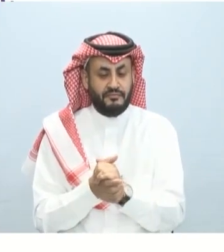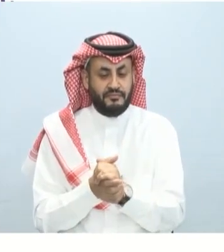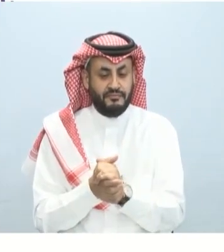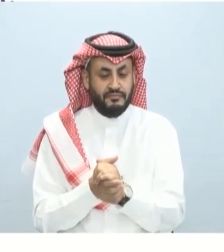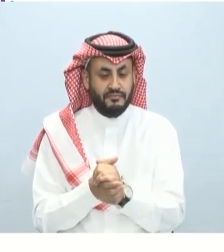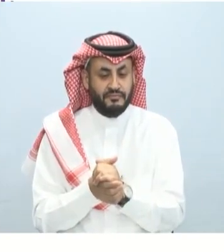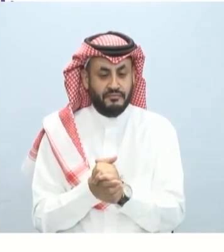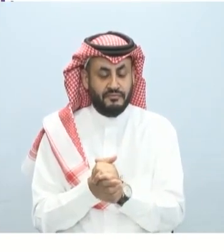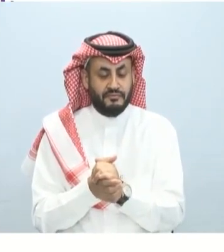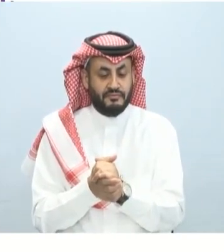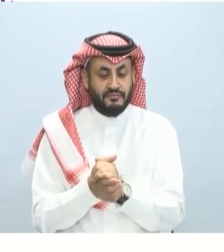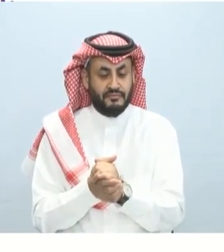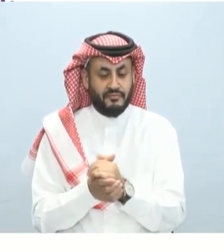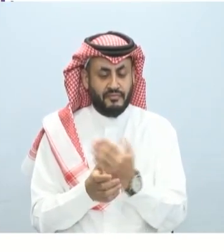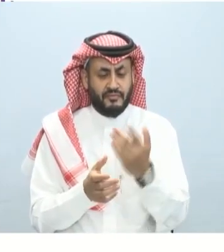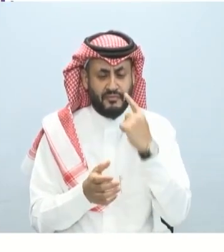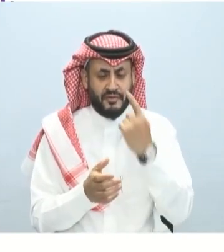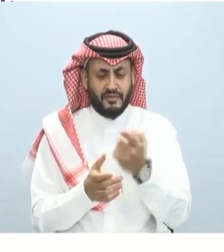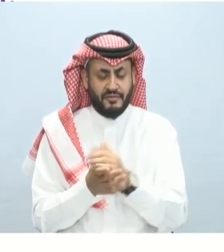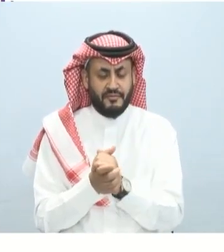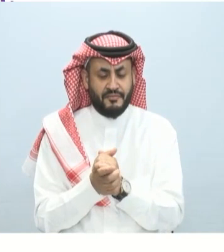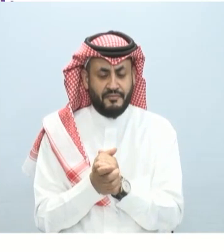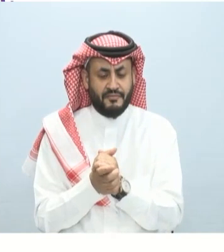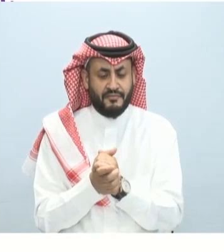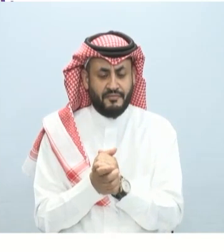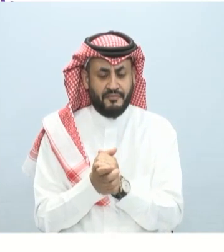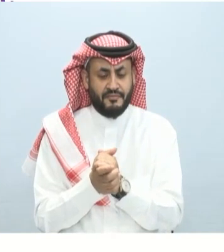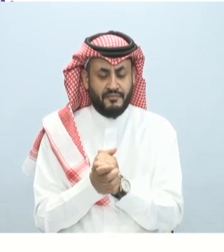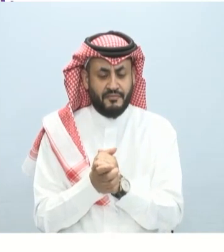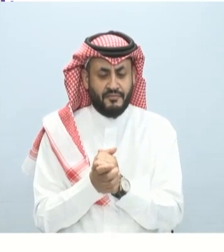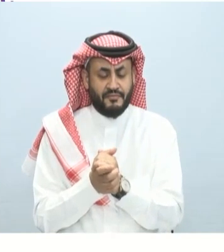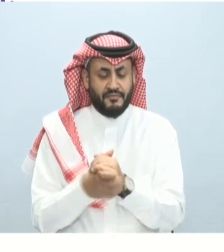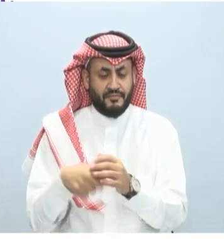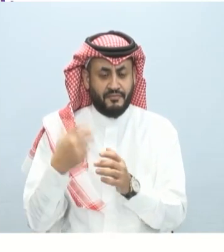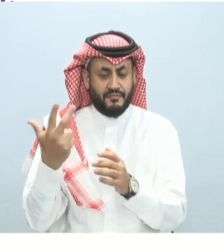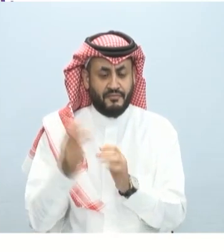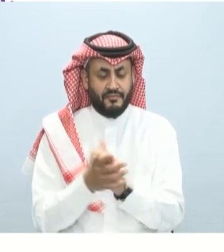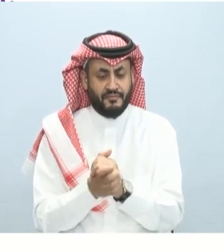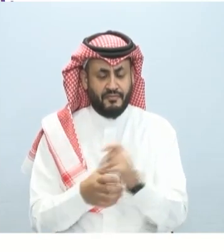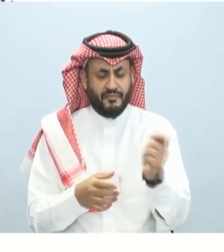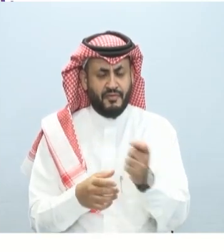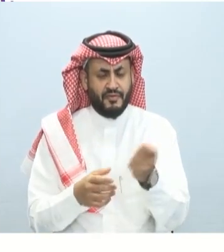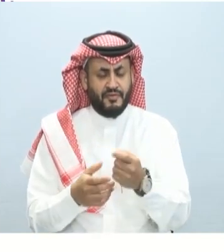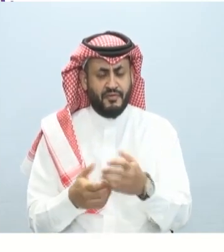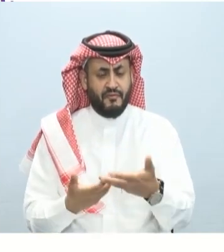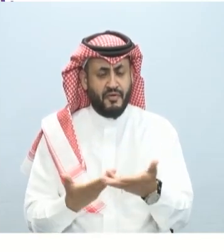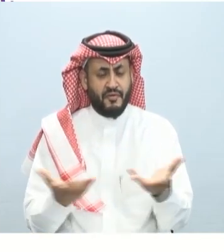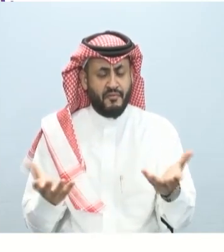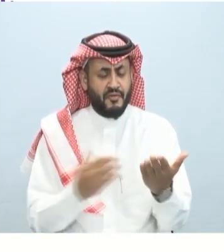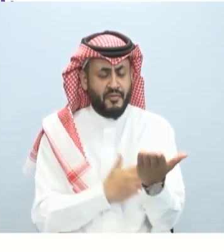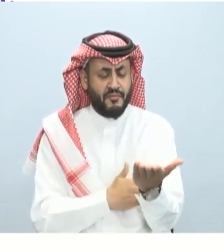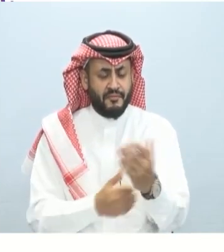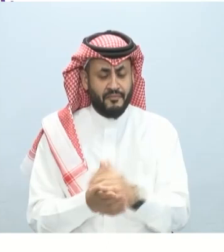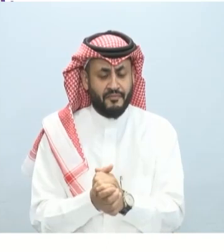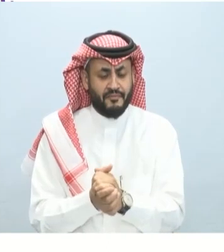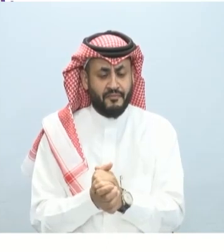just use a diagram. We're going to see it. And we have here number three, to write an expository essay in which